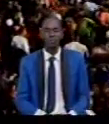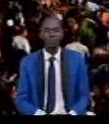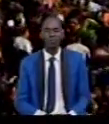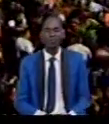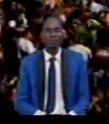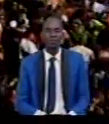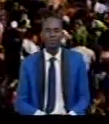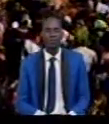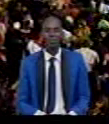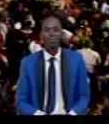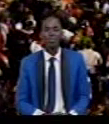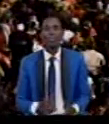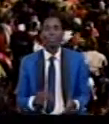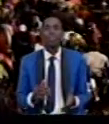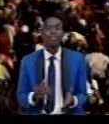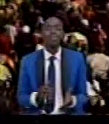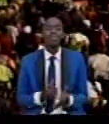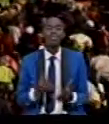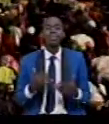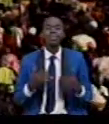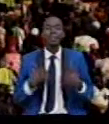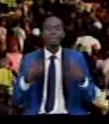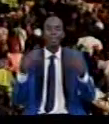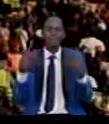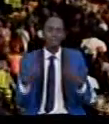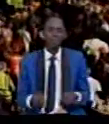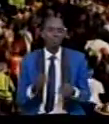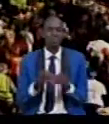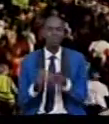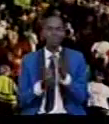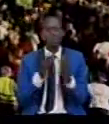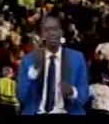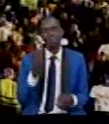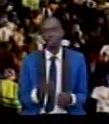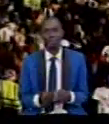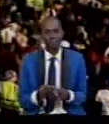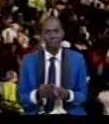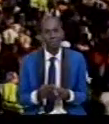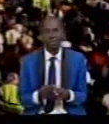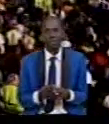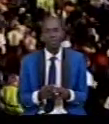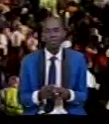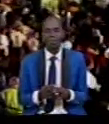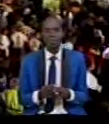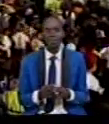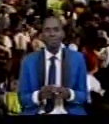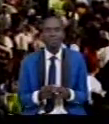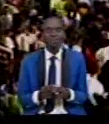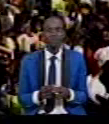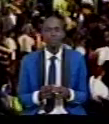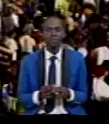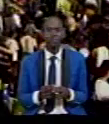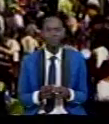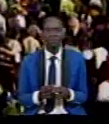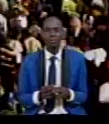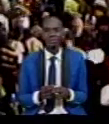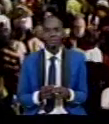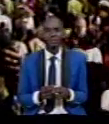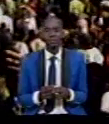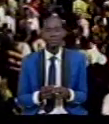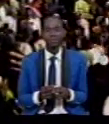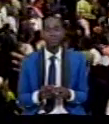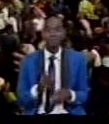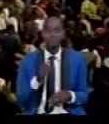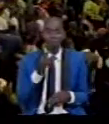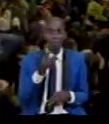It is done. Heaven sees your problem gone. You see